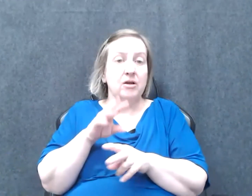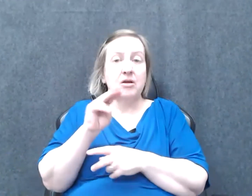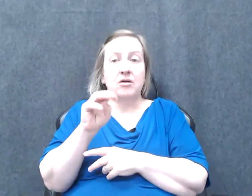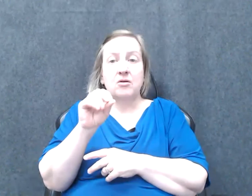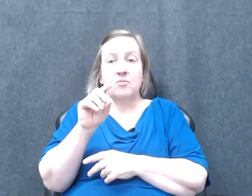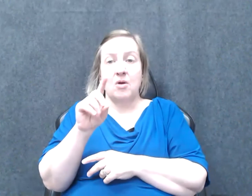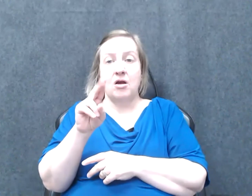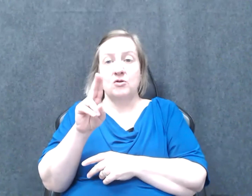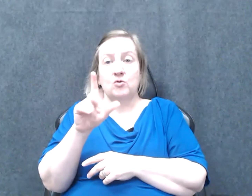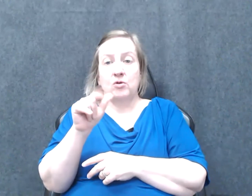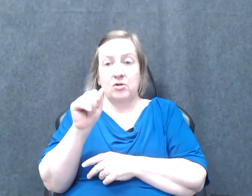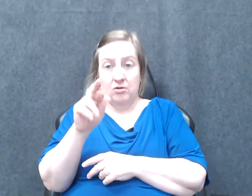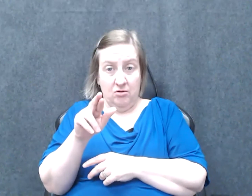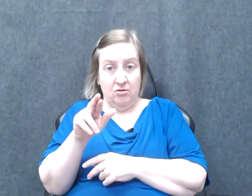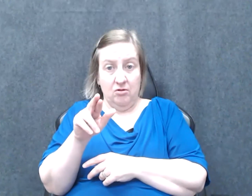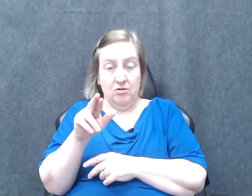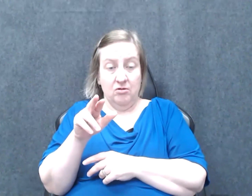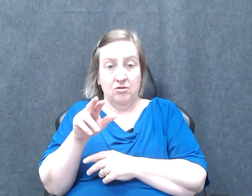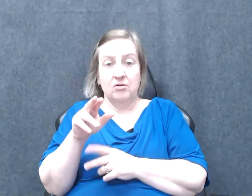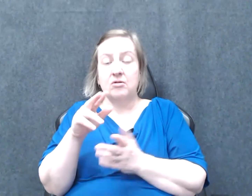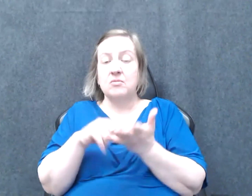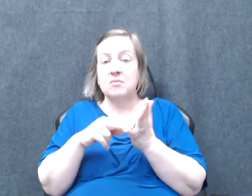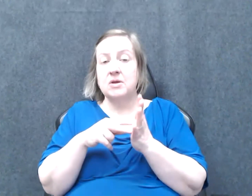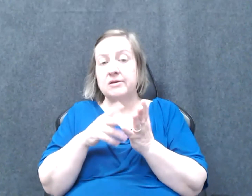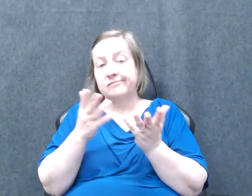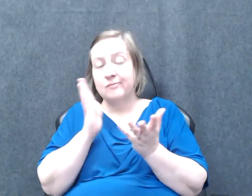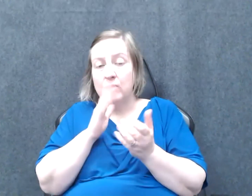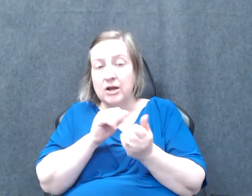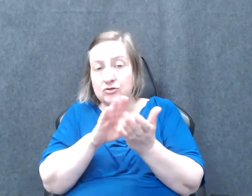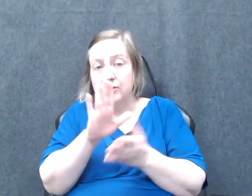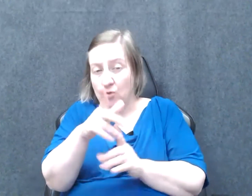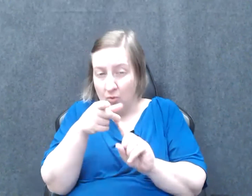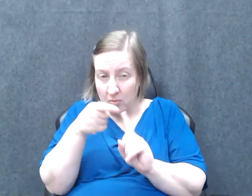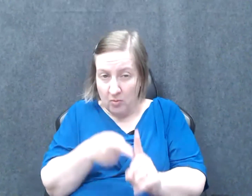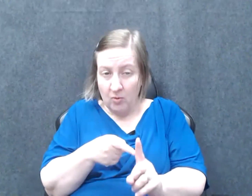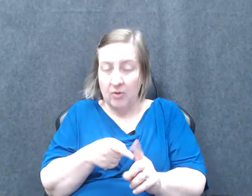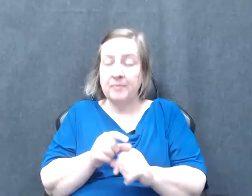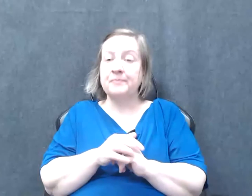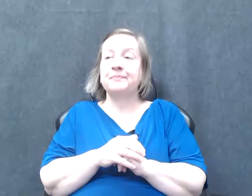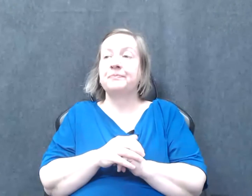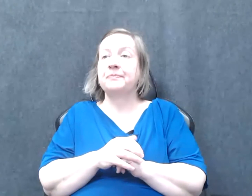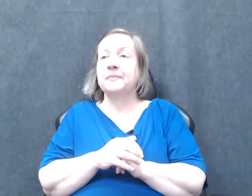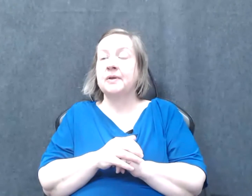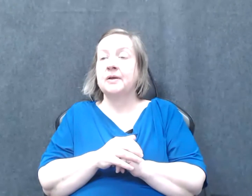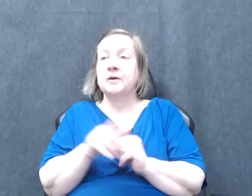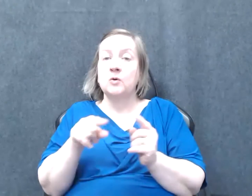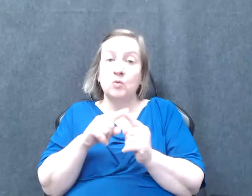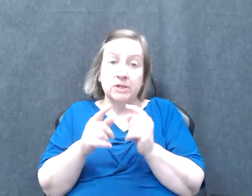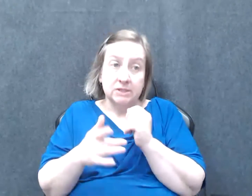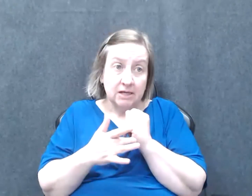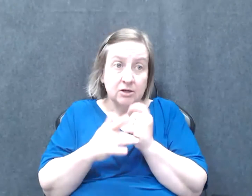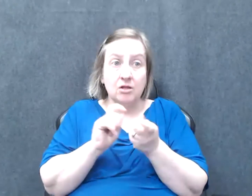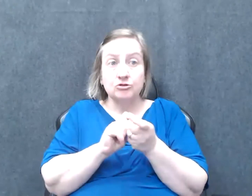design. And that's really, to address your specific point, so that, as technology